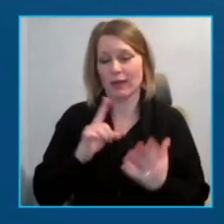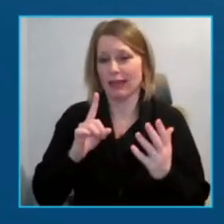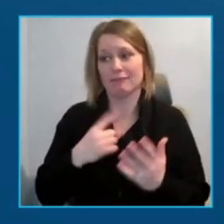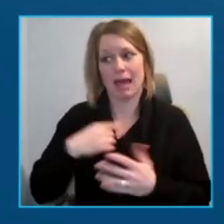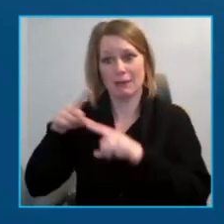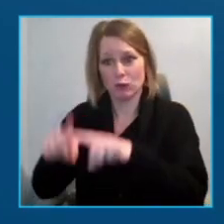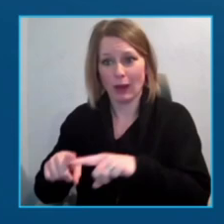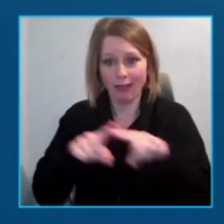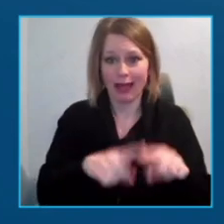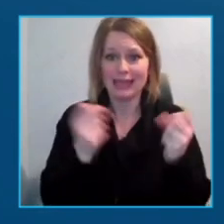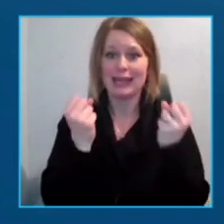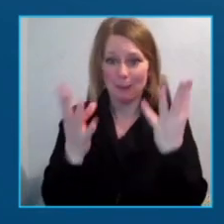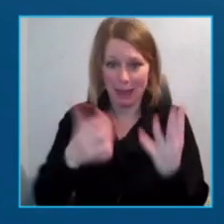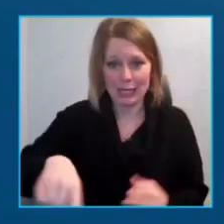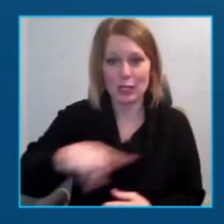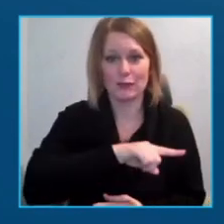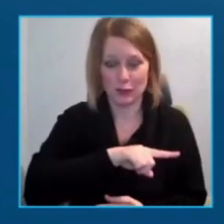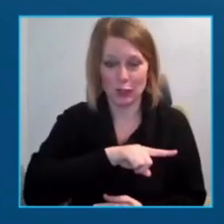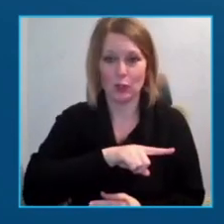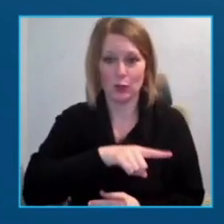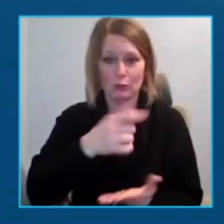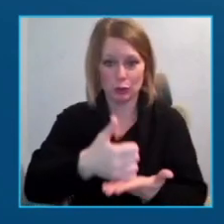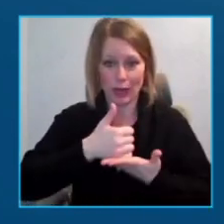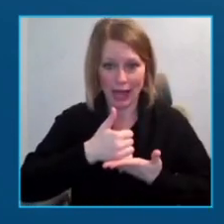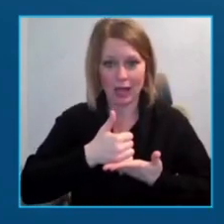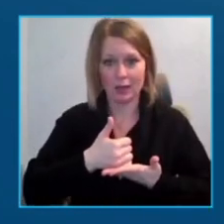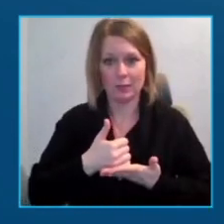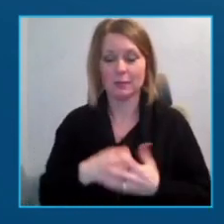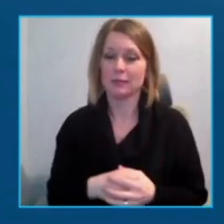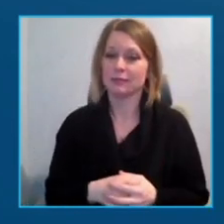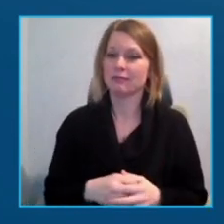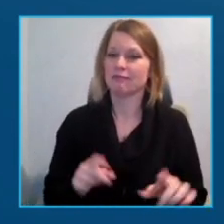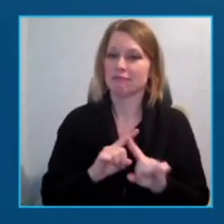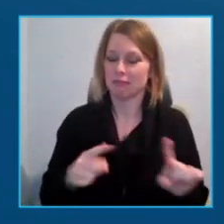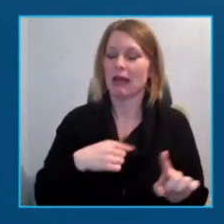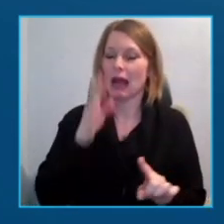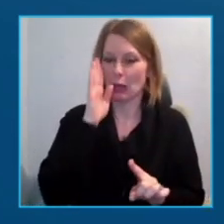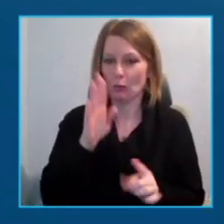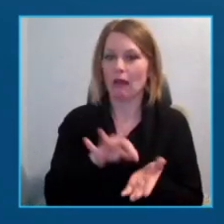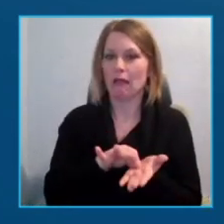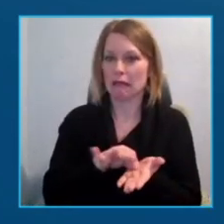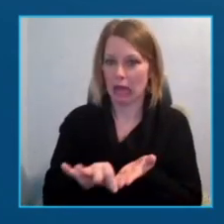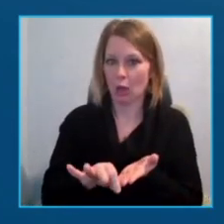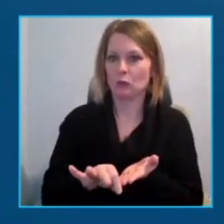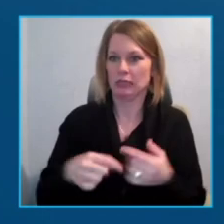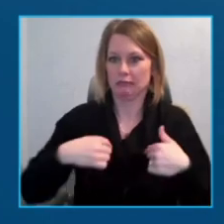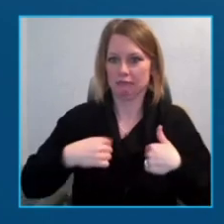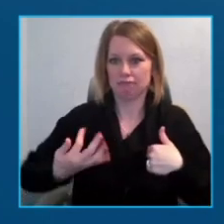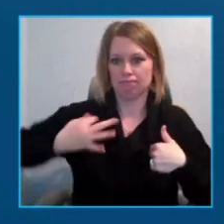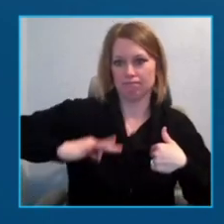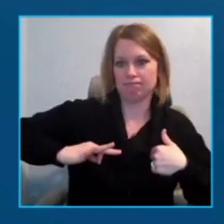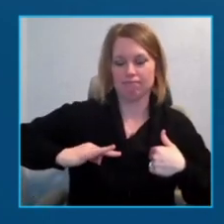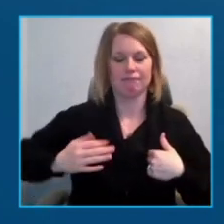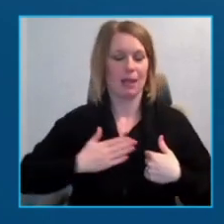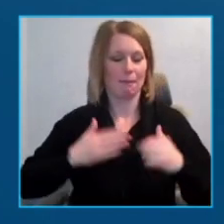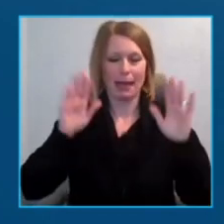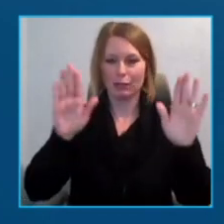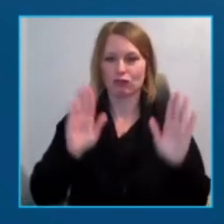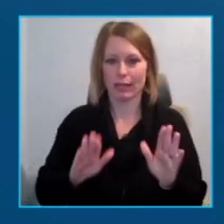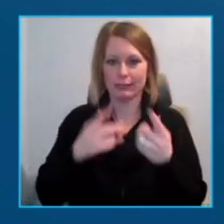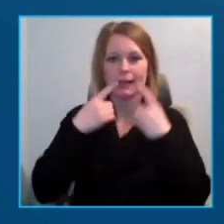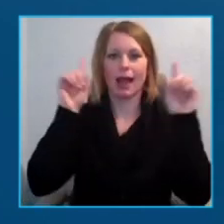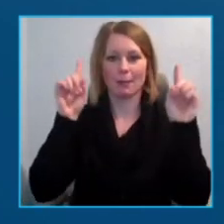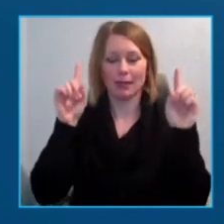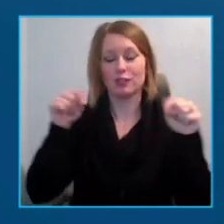outside of this committee, but it really has been one of the things I will count as one of my greatest activities in the Democratic Party. And so